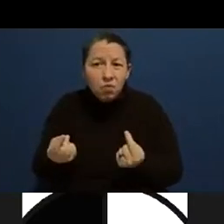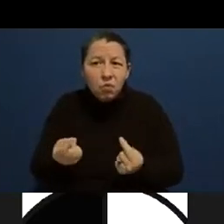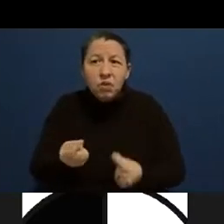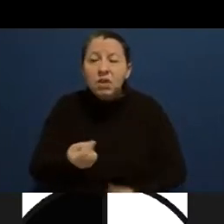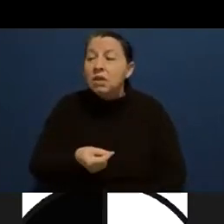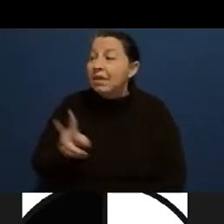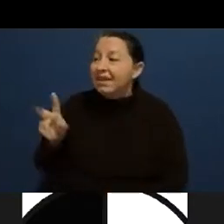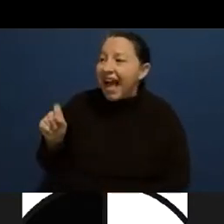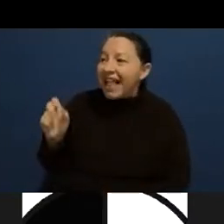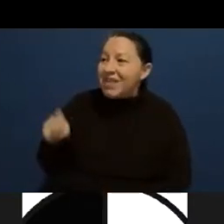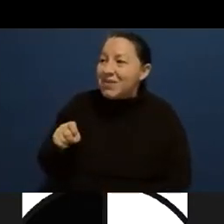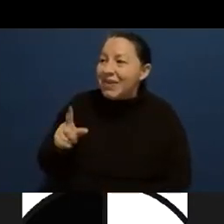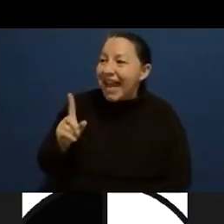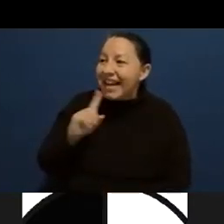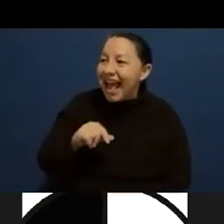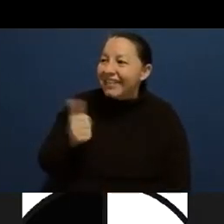Okay.